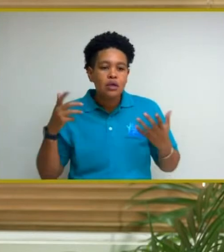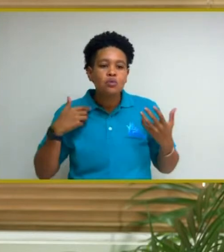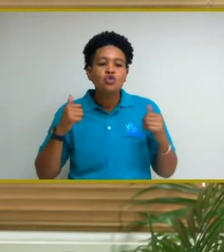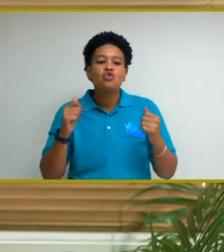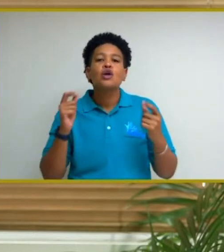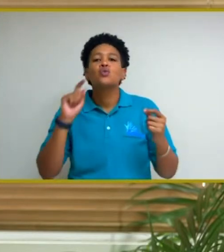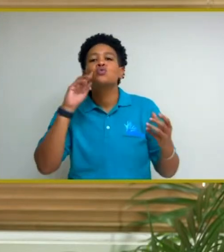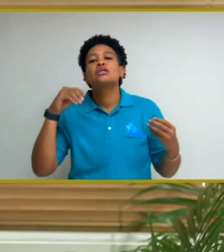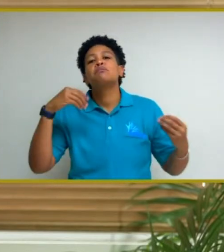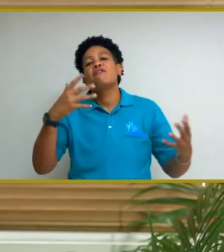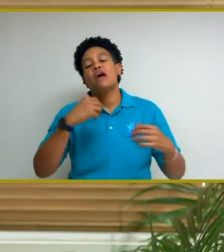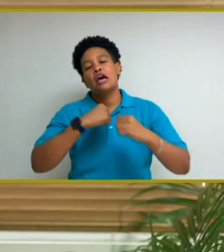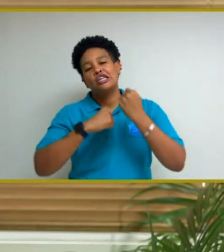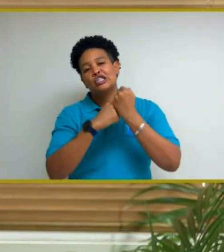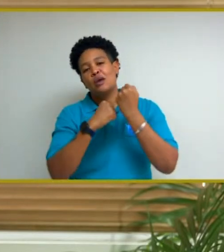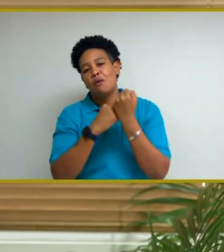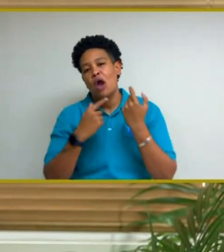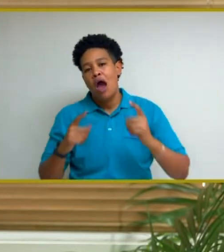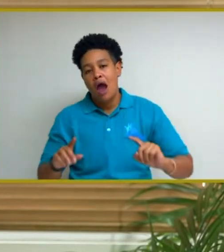that support. Now, it's a